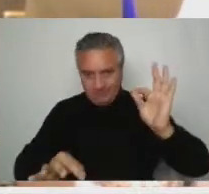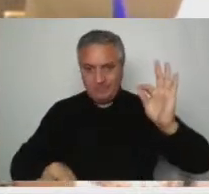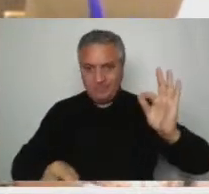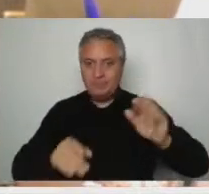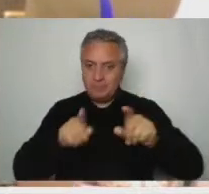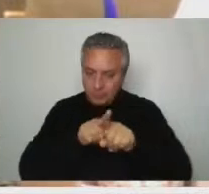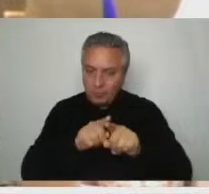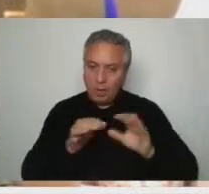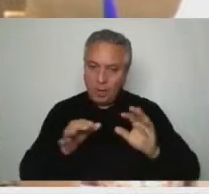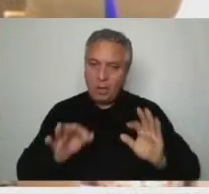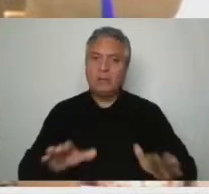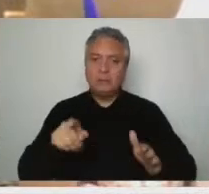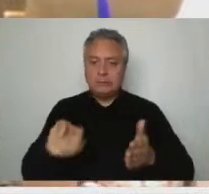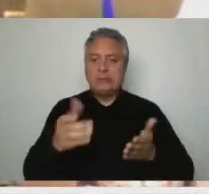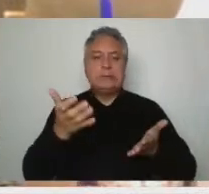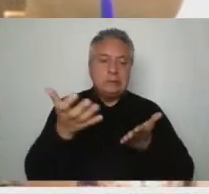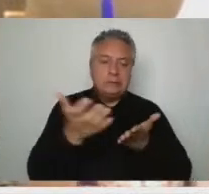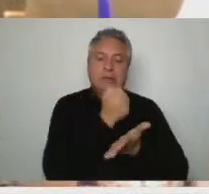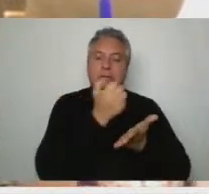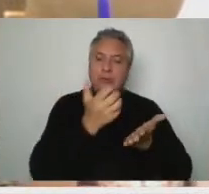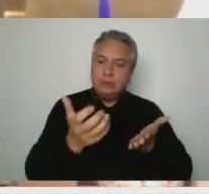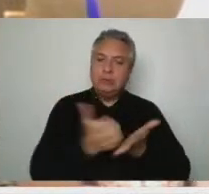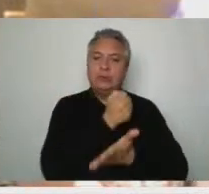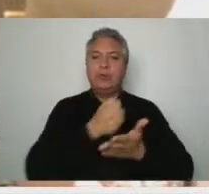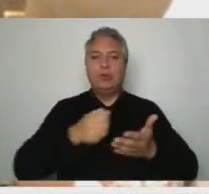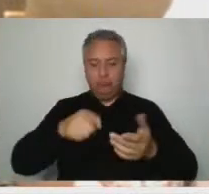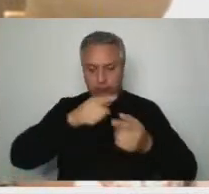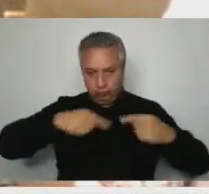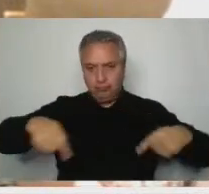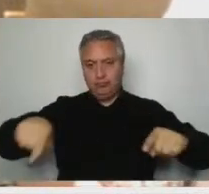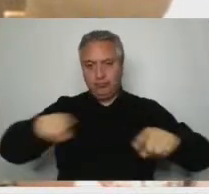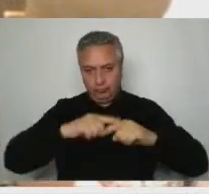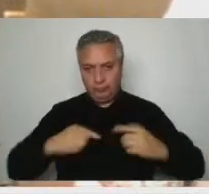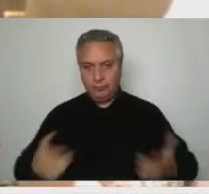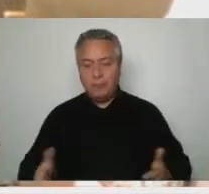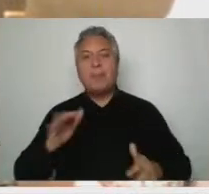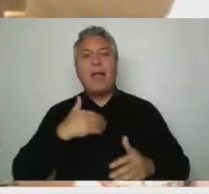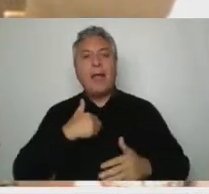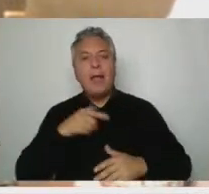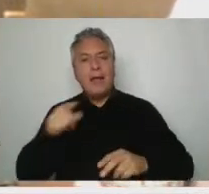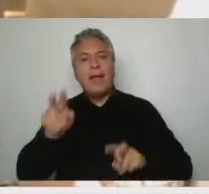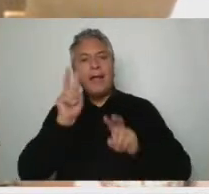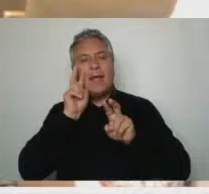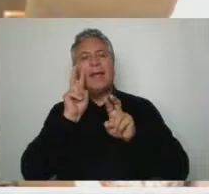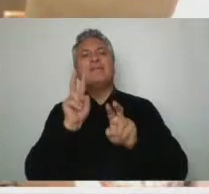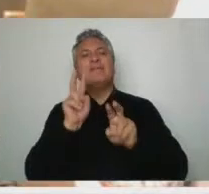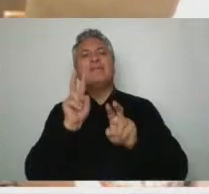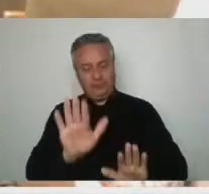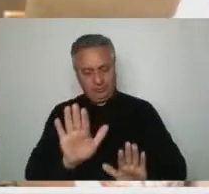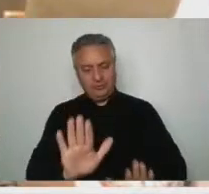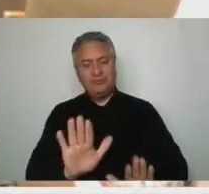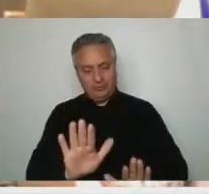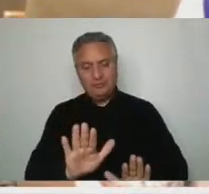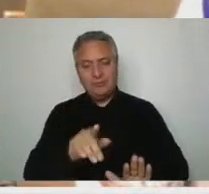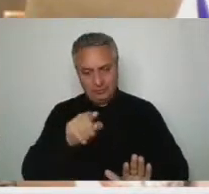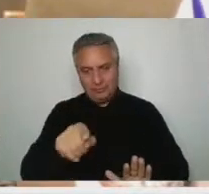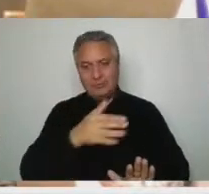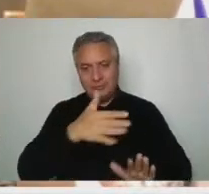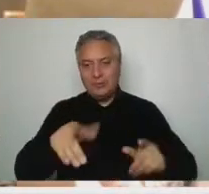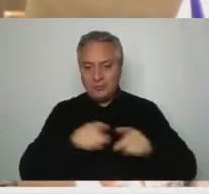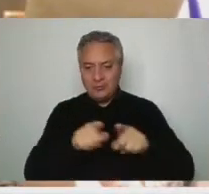between individuals' inherent characteristics relative to race, ethnicity, etc., and